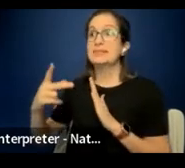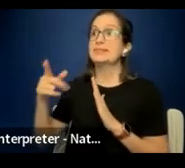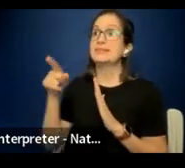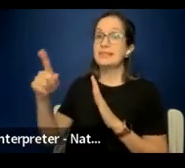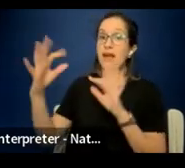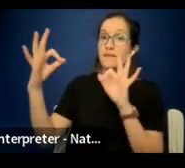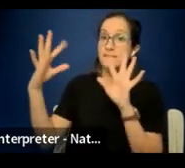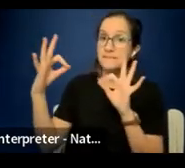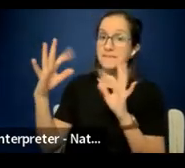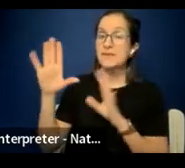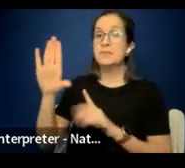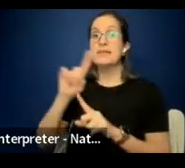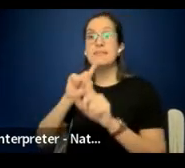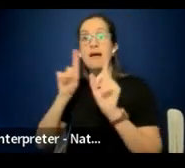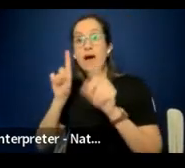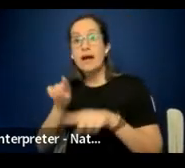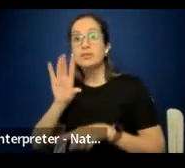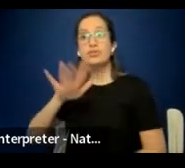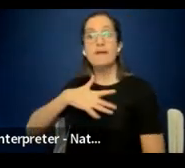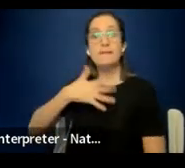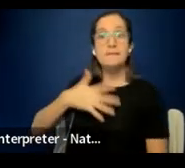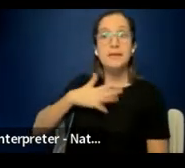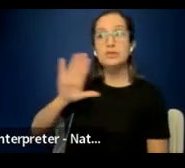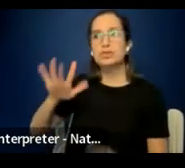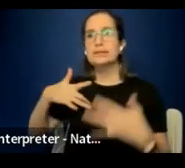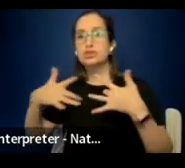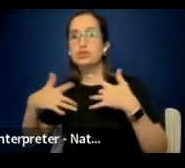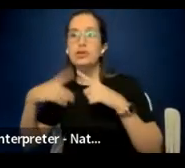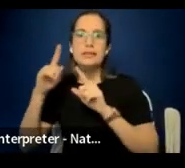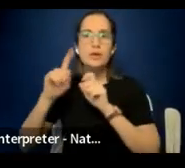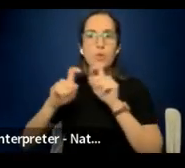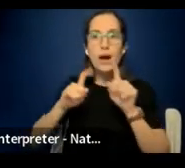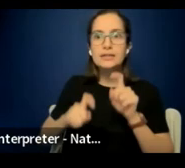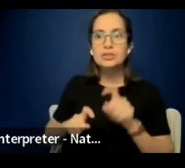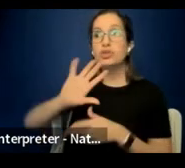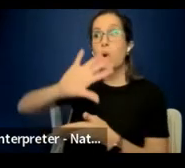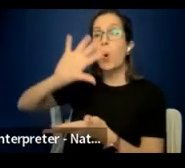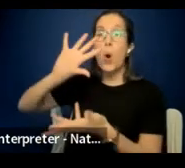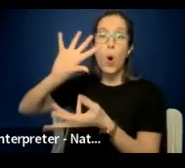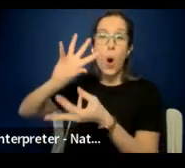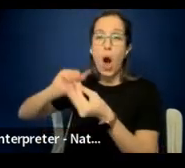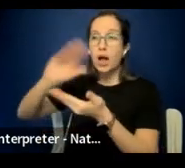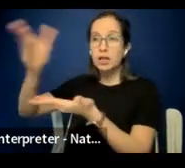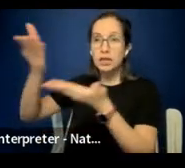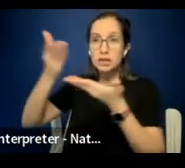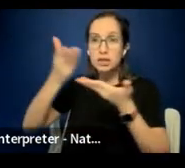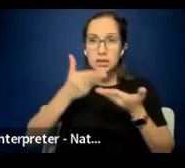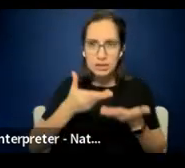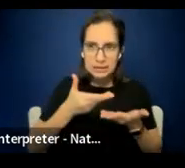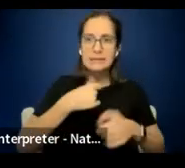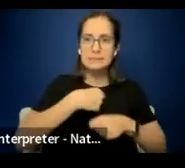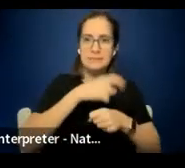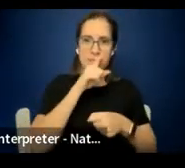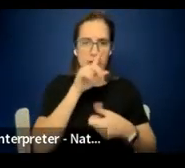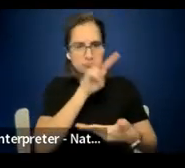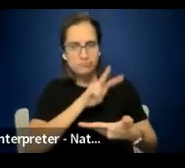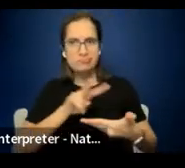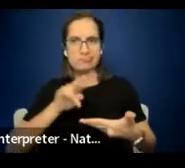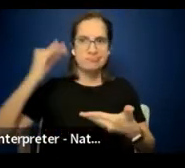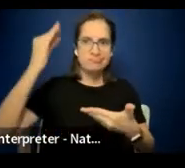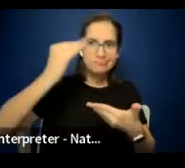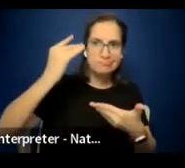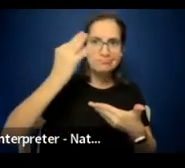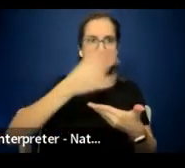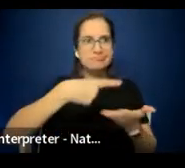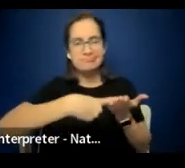stack somewhere, that feedback is not doing your organization any good. So making sure that it's really built in to kind of reflect on it and look at